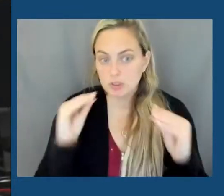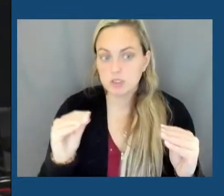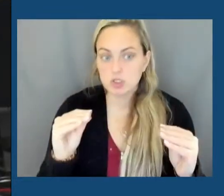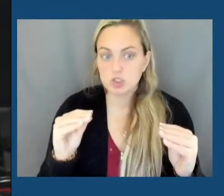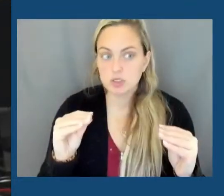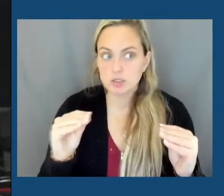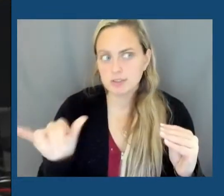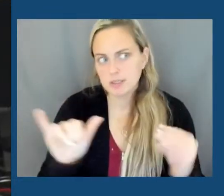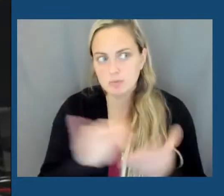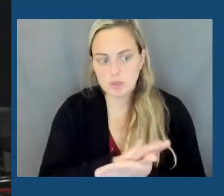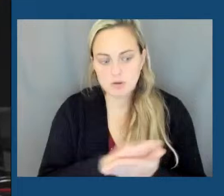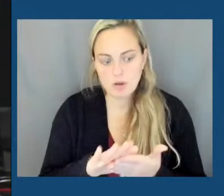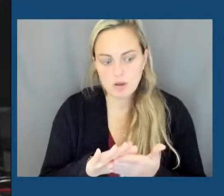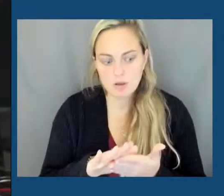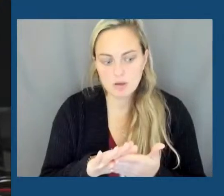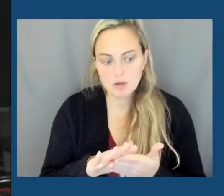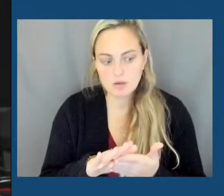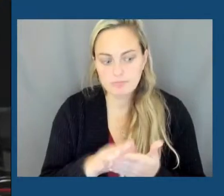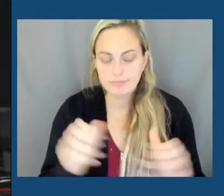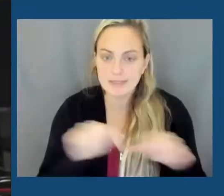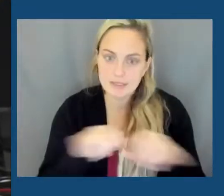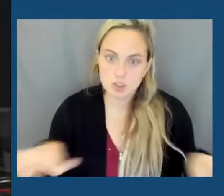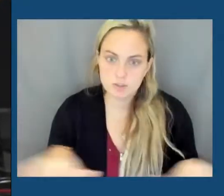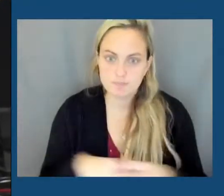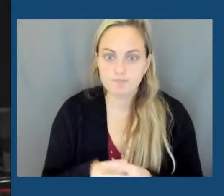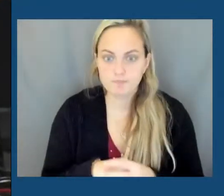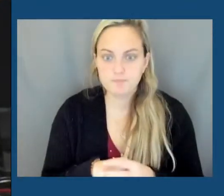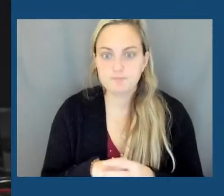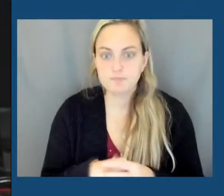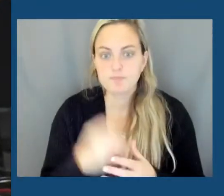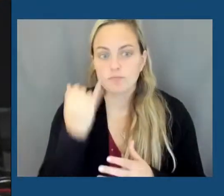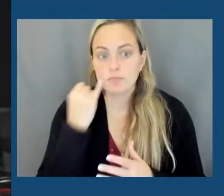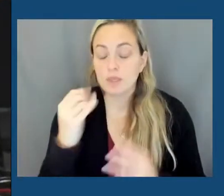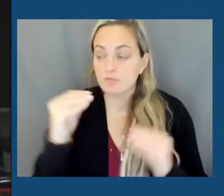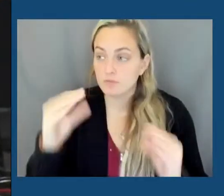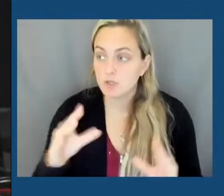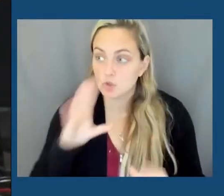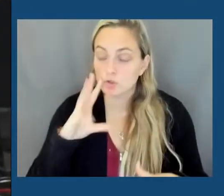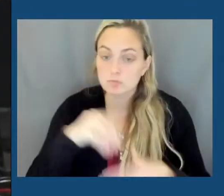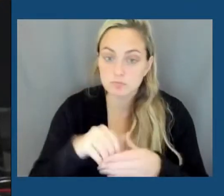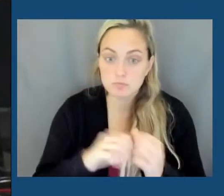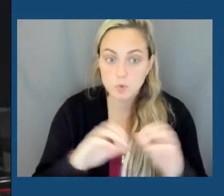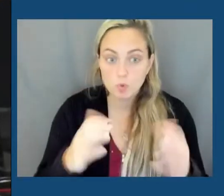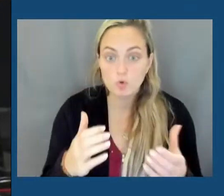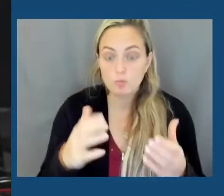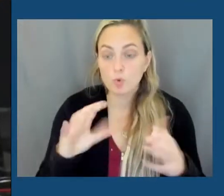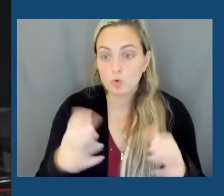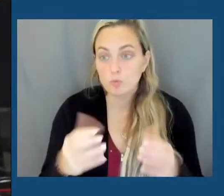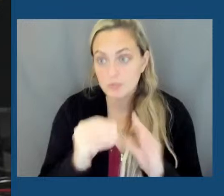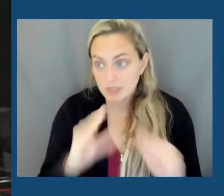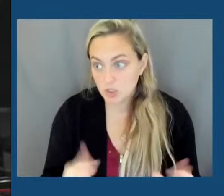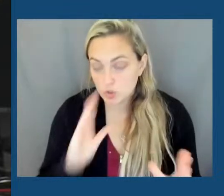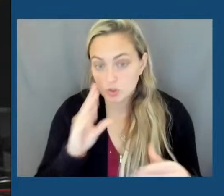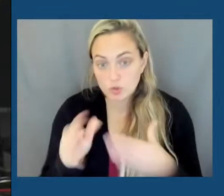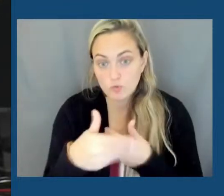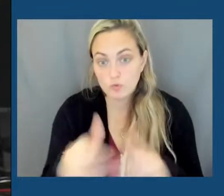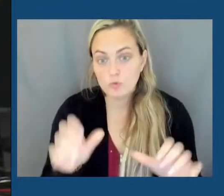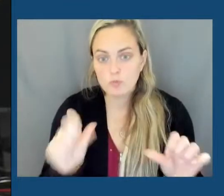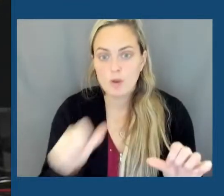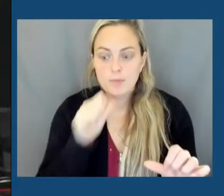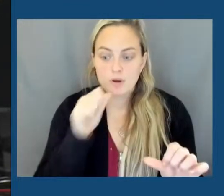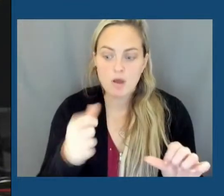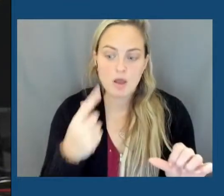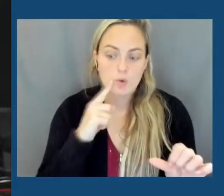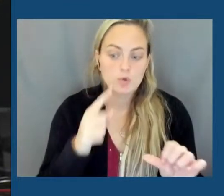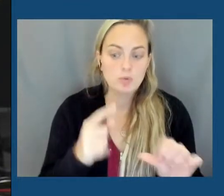kindness, that it's contagious, right? If you get teachers in a group, if you get a group of teachers in a room, you're probably not going to get a word in